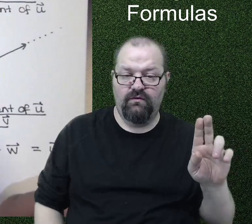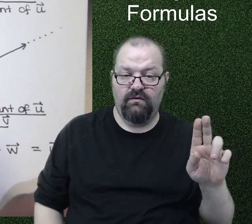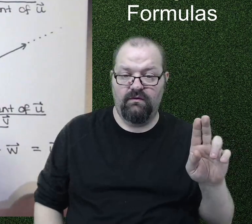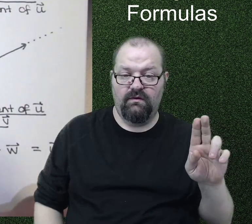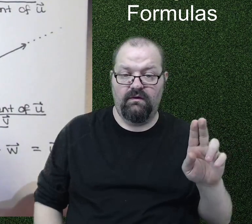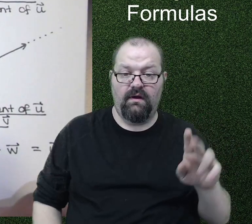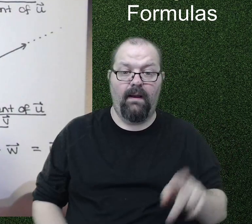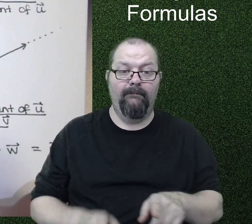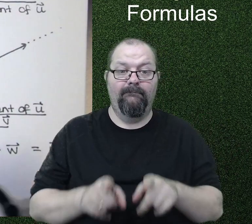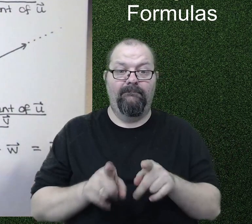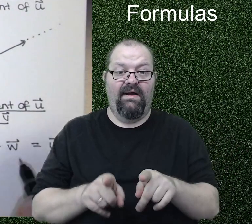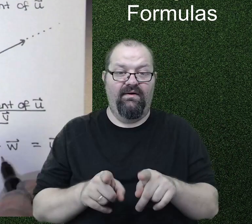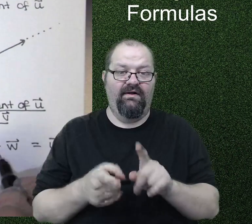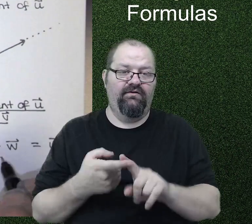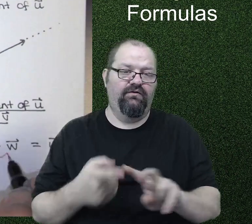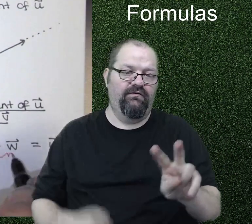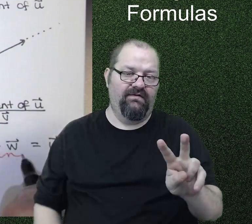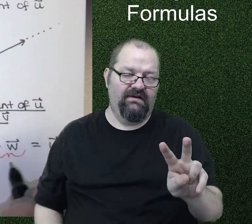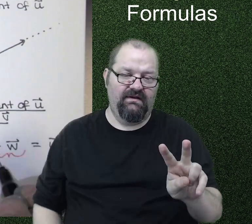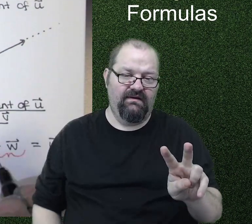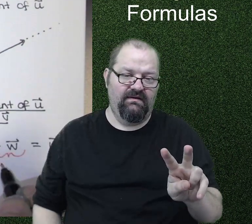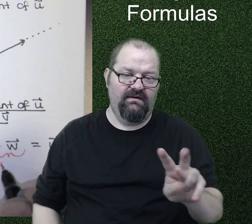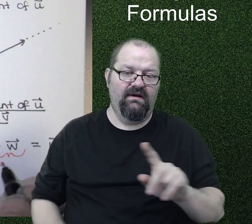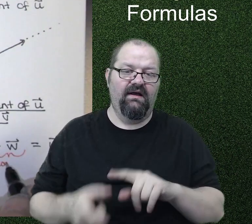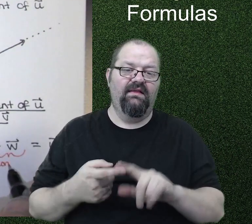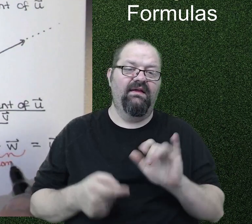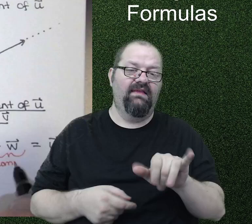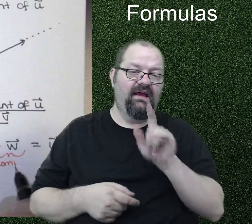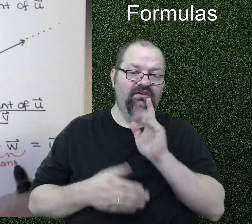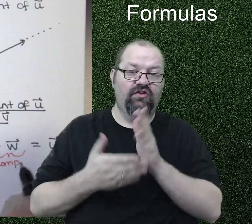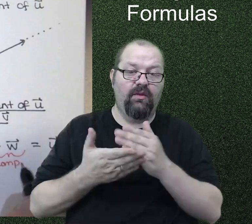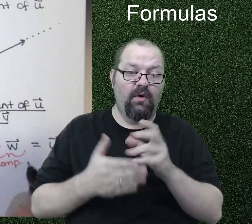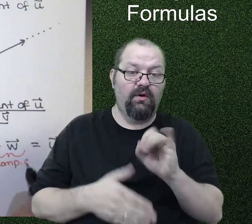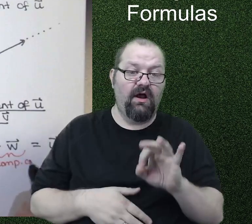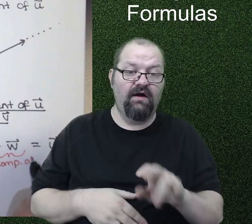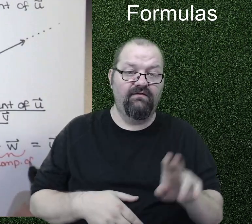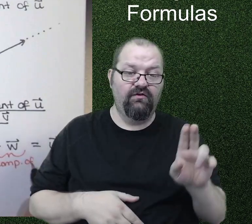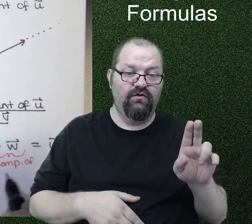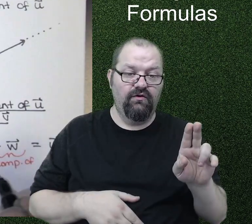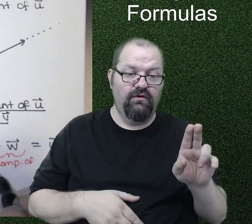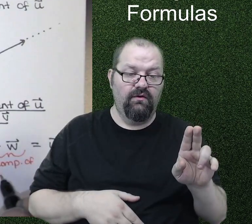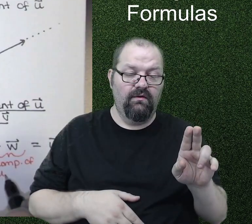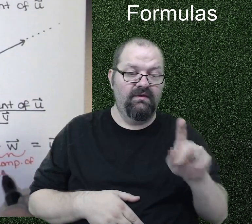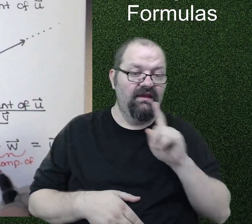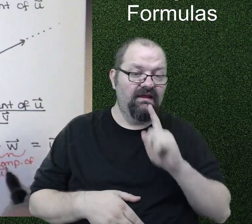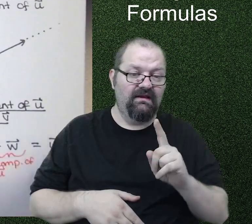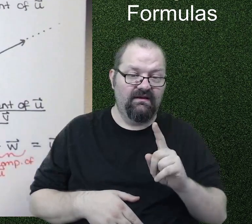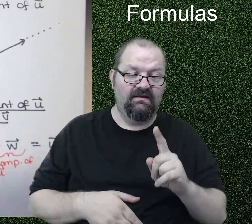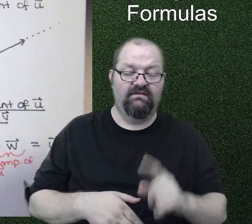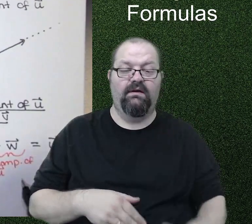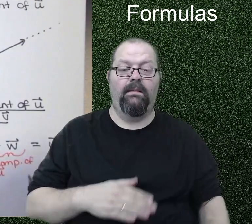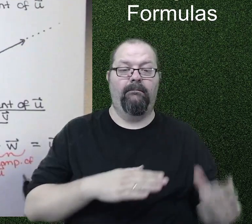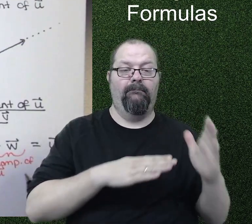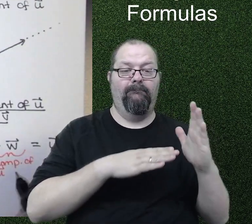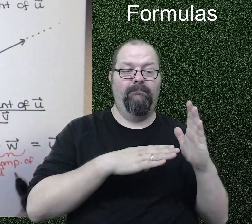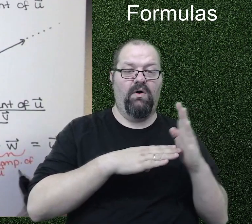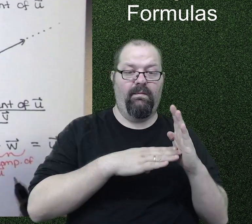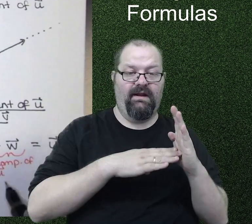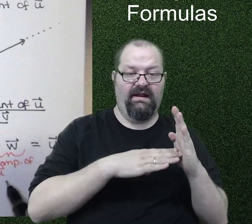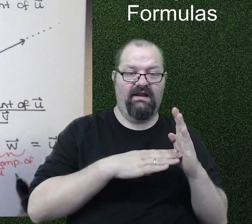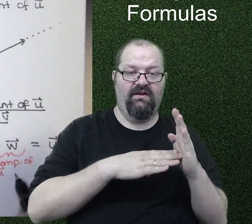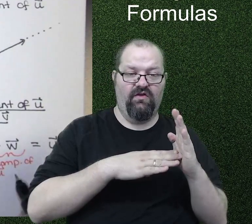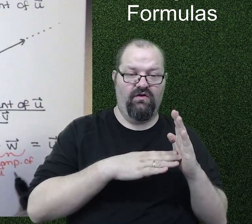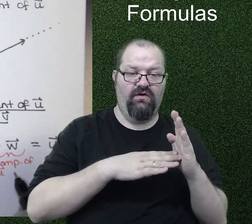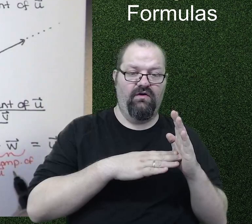parallel to V. And this is the component of U